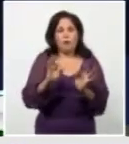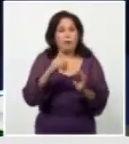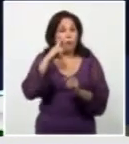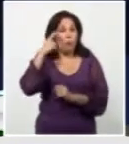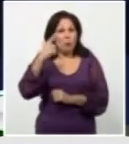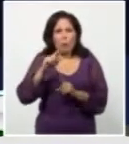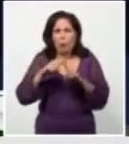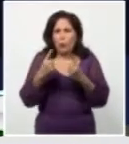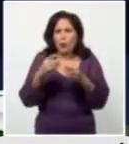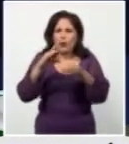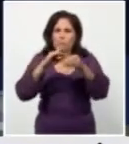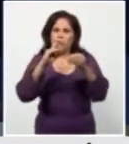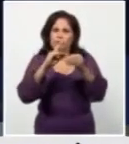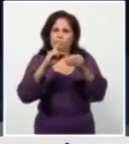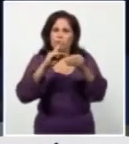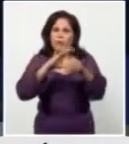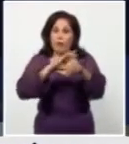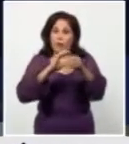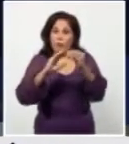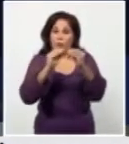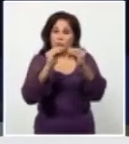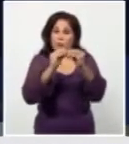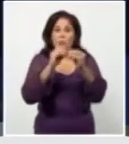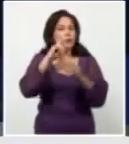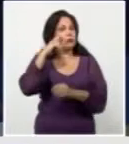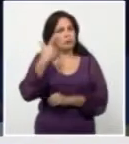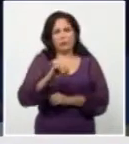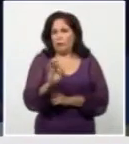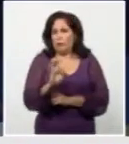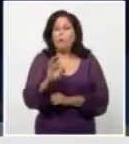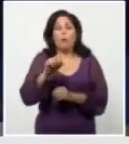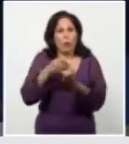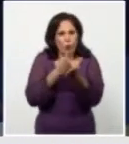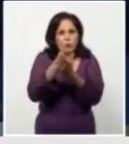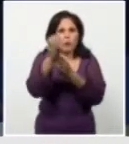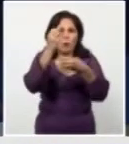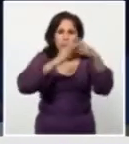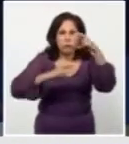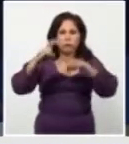their infection to conduct the actions prescribed against the pandemic.